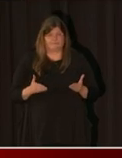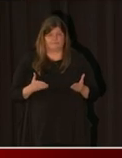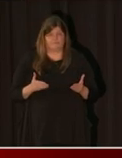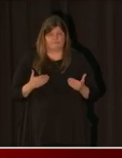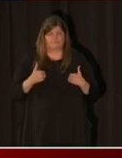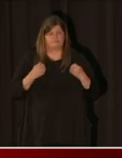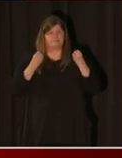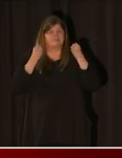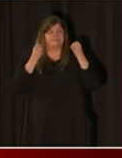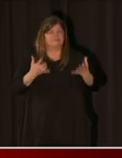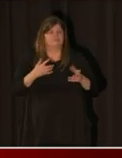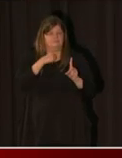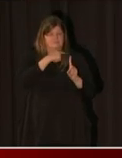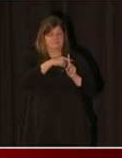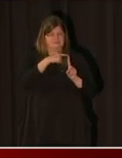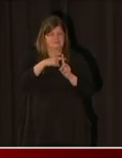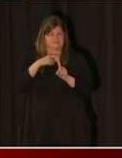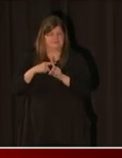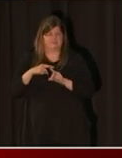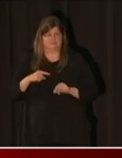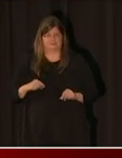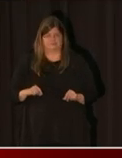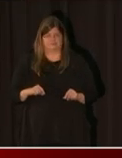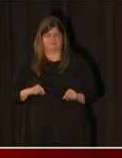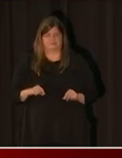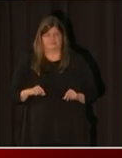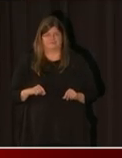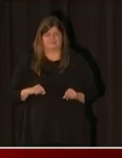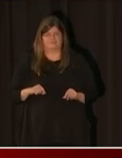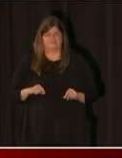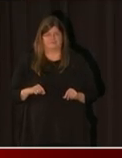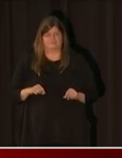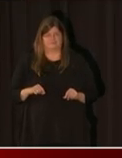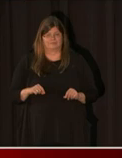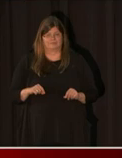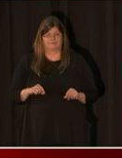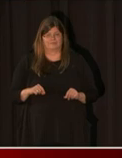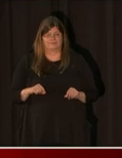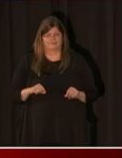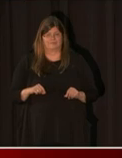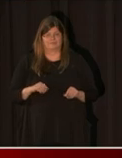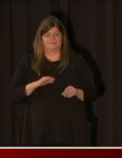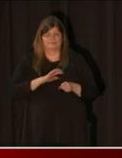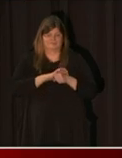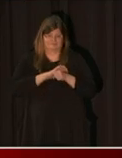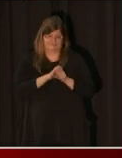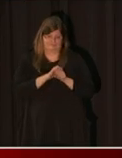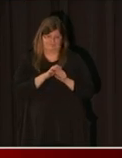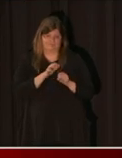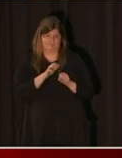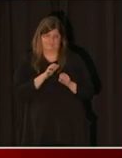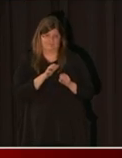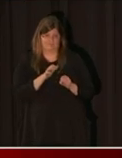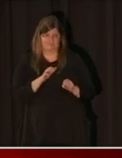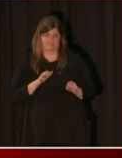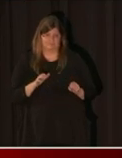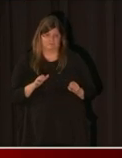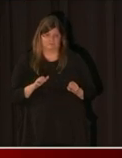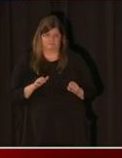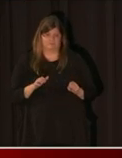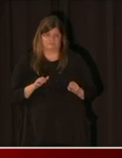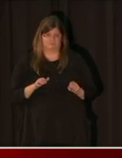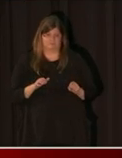think I would attribute that to the fact that the virus was obviously in close proximity to the officers in